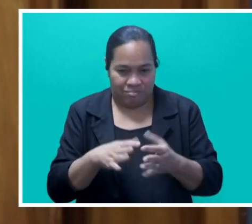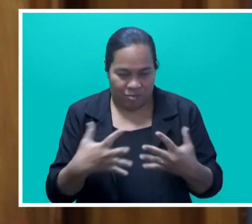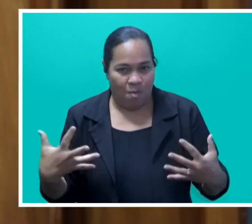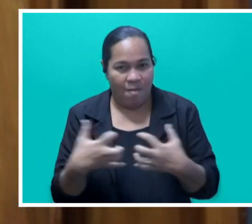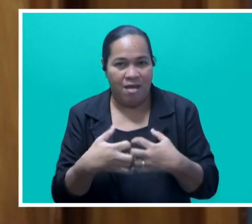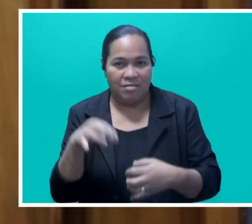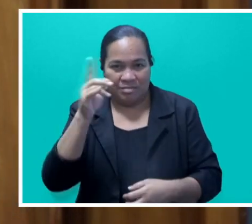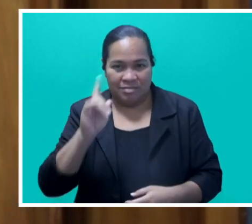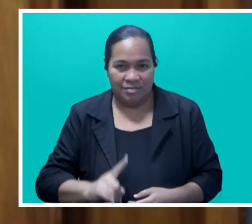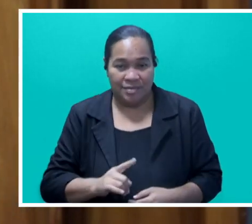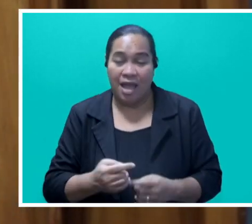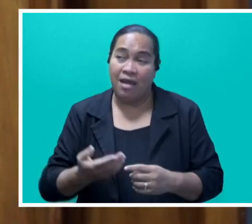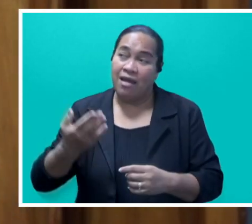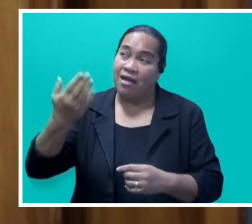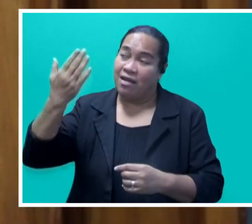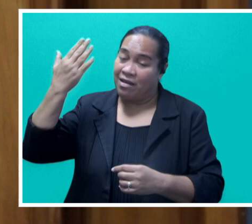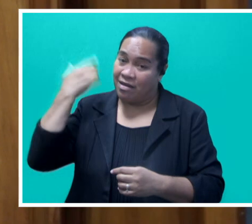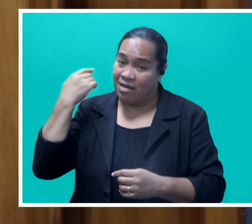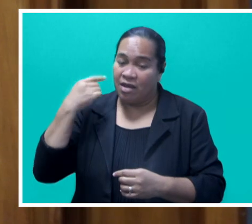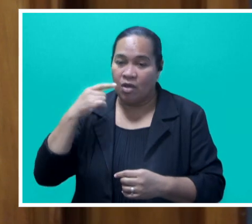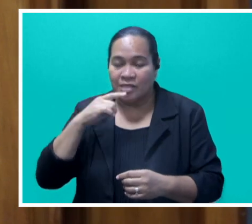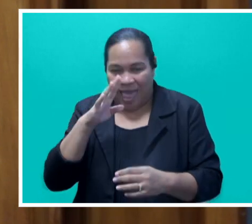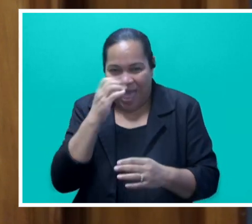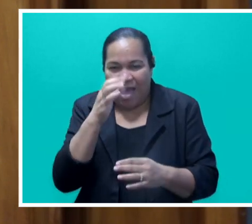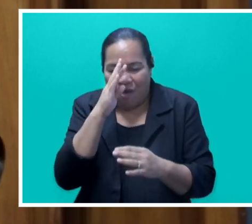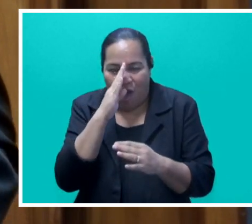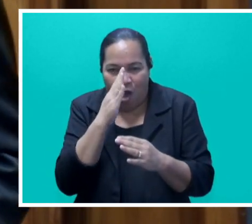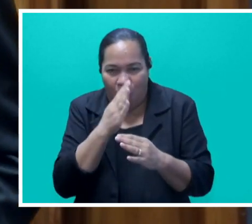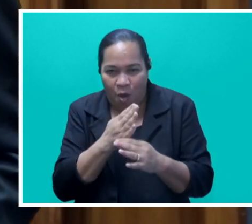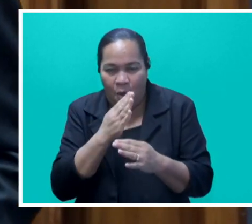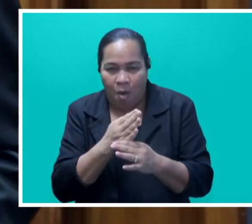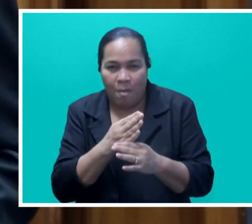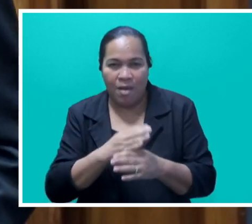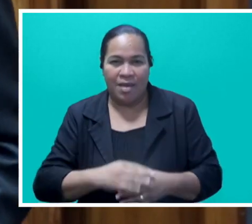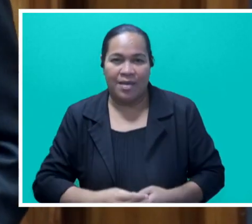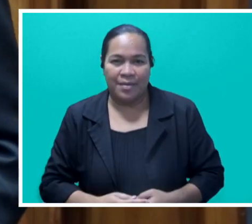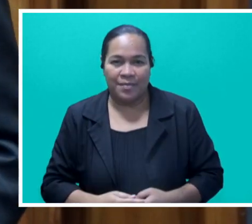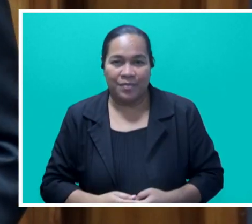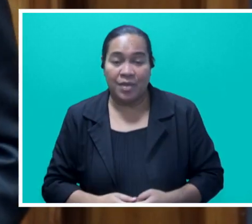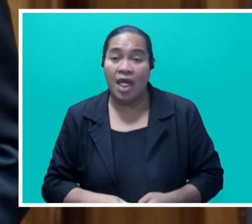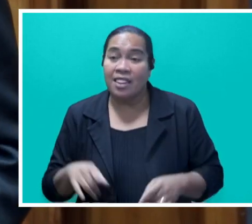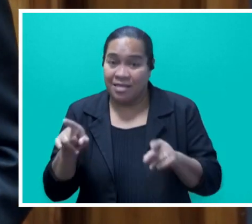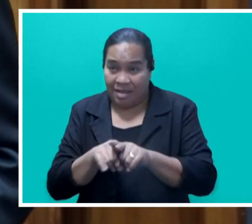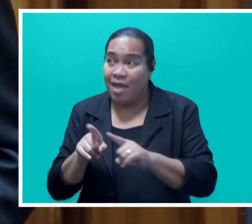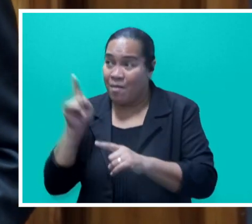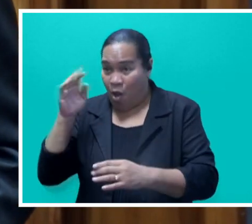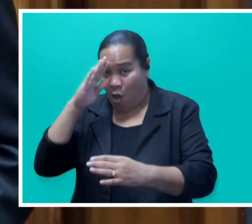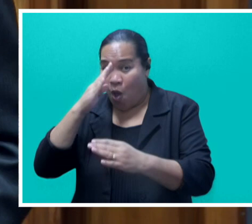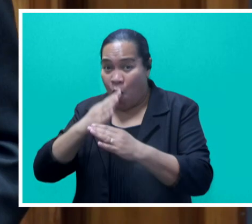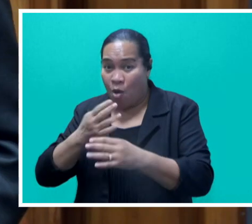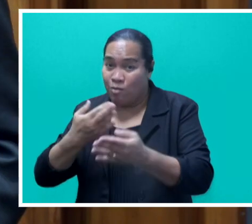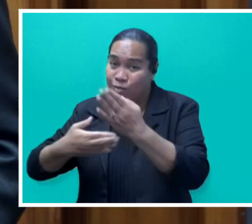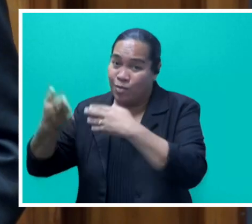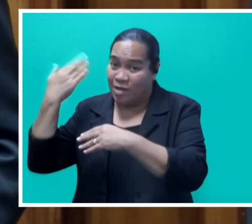Speaker, sir, there was an aura of hope in Fiji. That same aura of hope